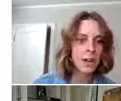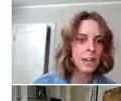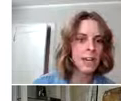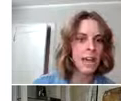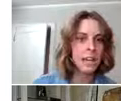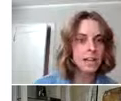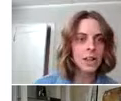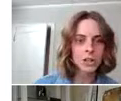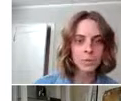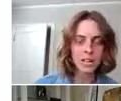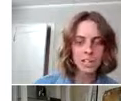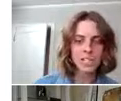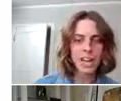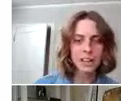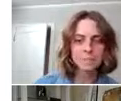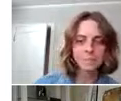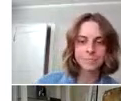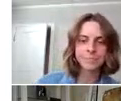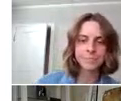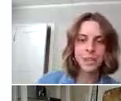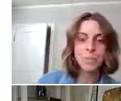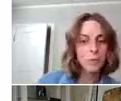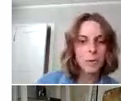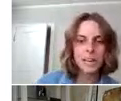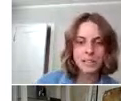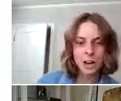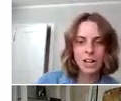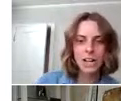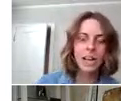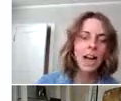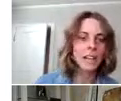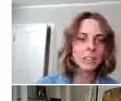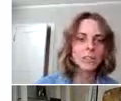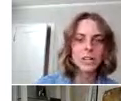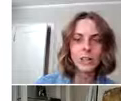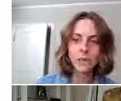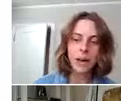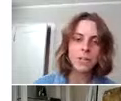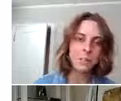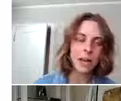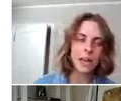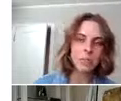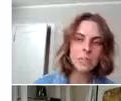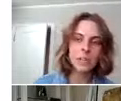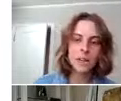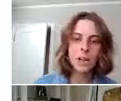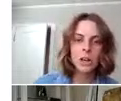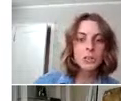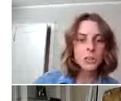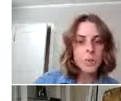will be providing ASL interpretation today. Before we get started, I'd like to address a few housekeeping